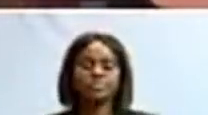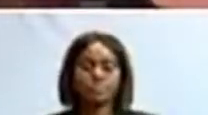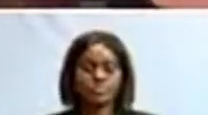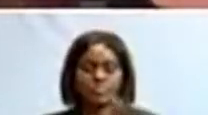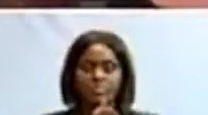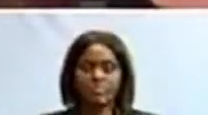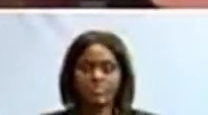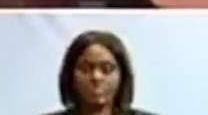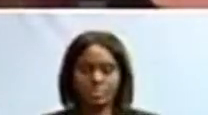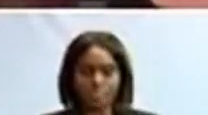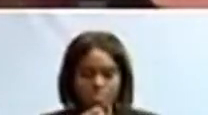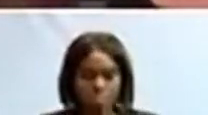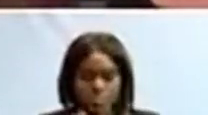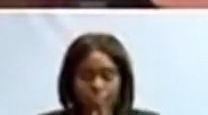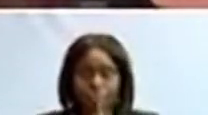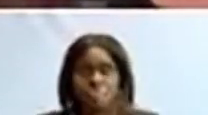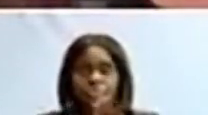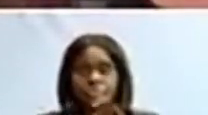Attached is